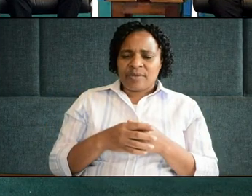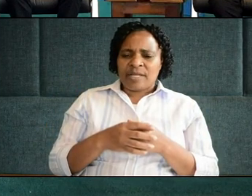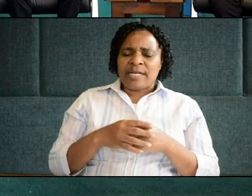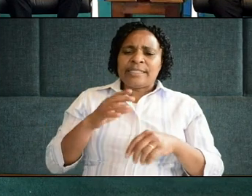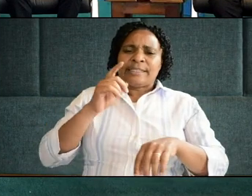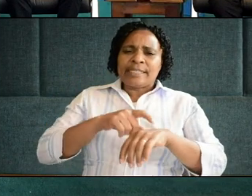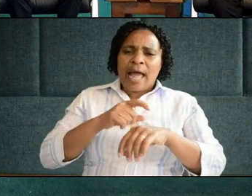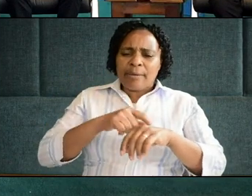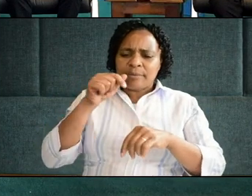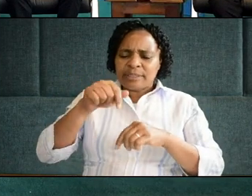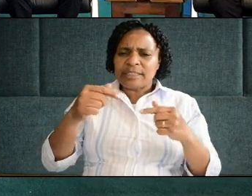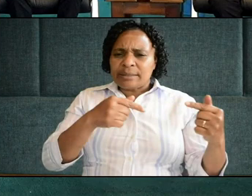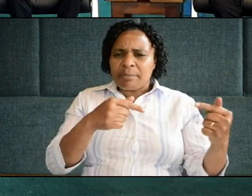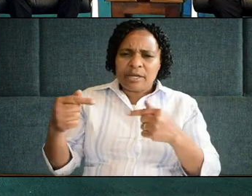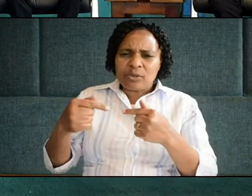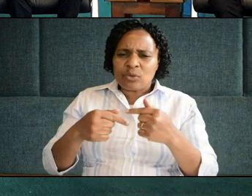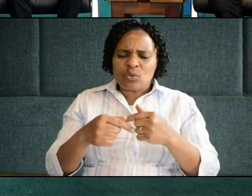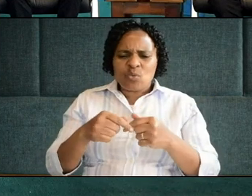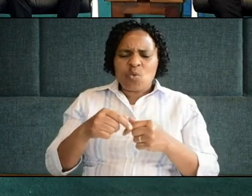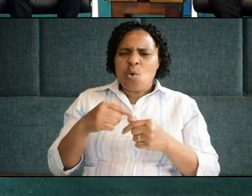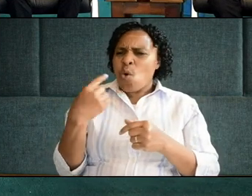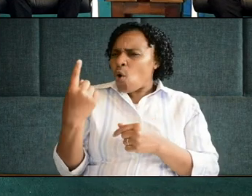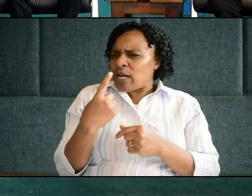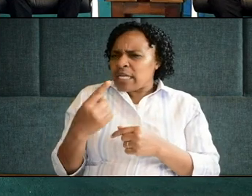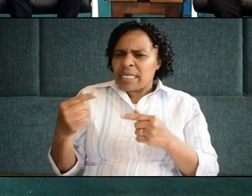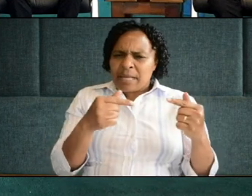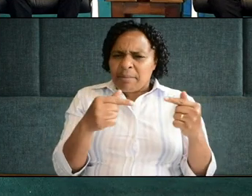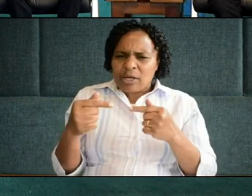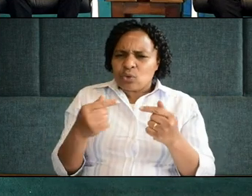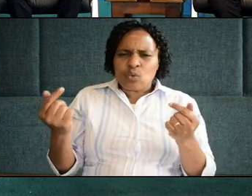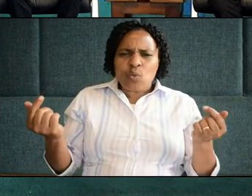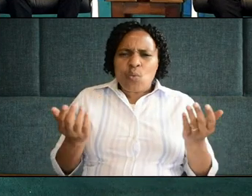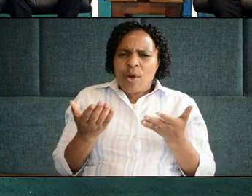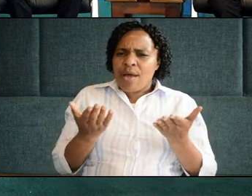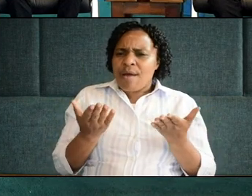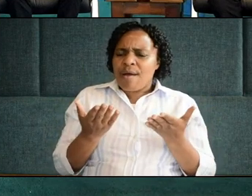During this battle, was this the battle where